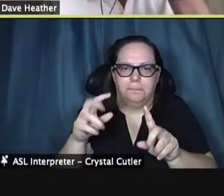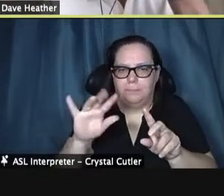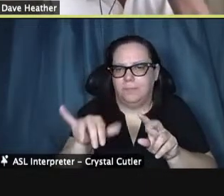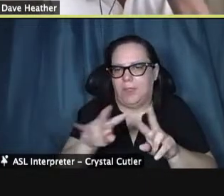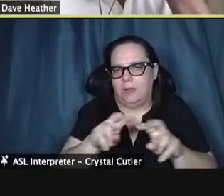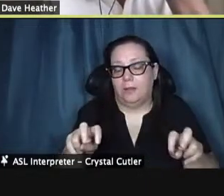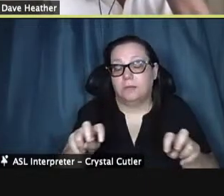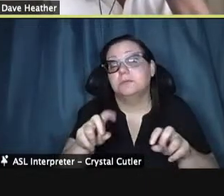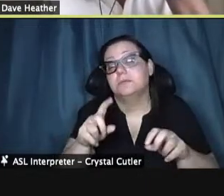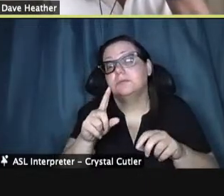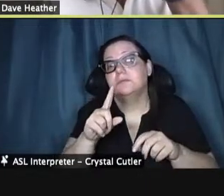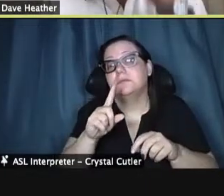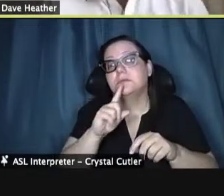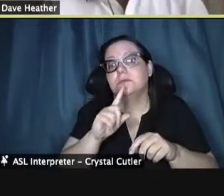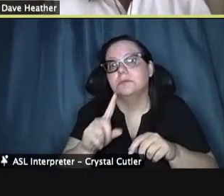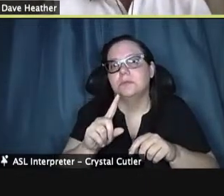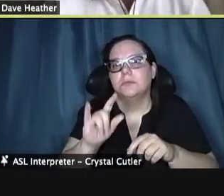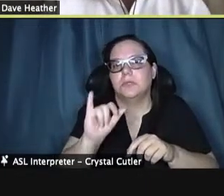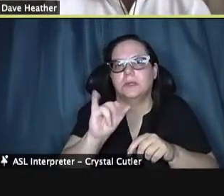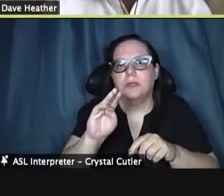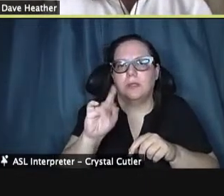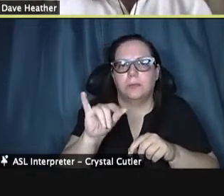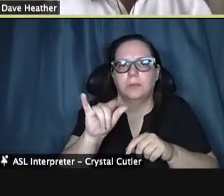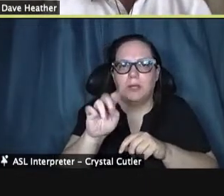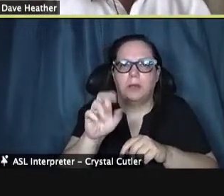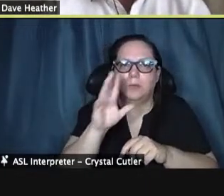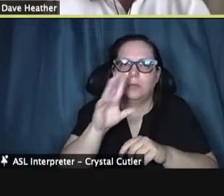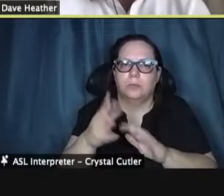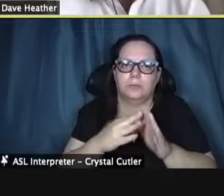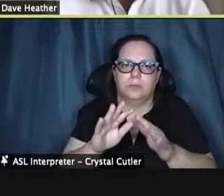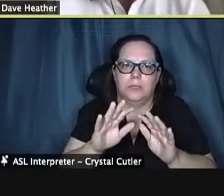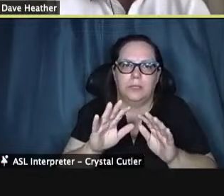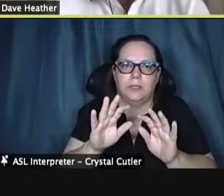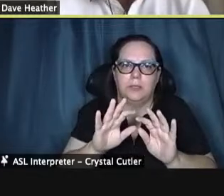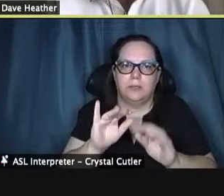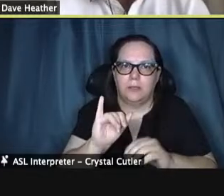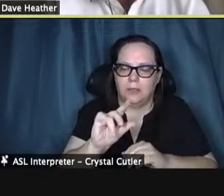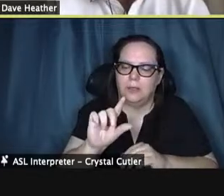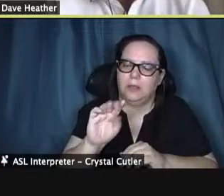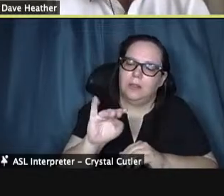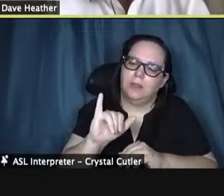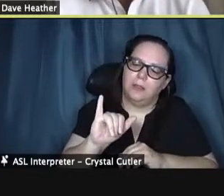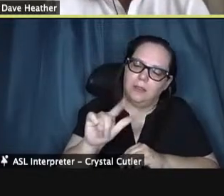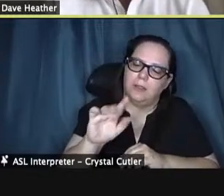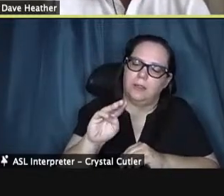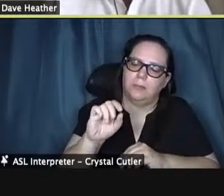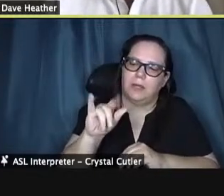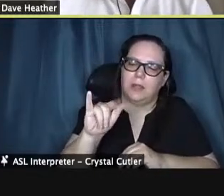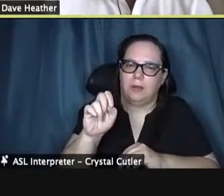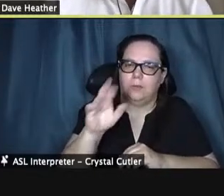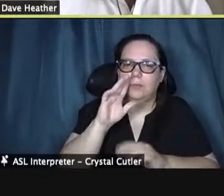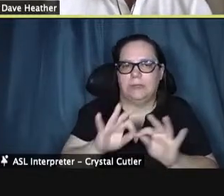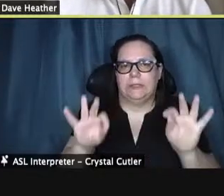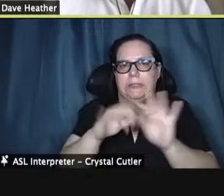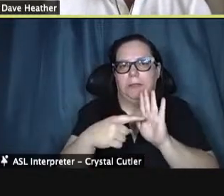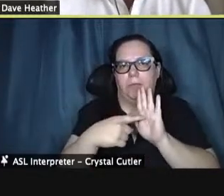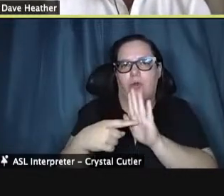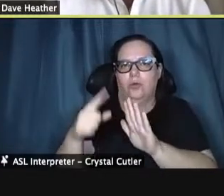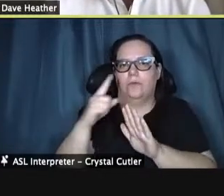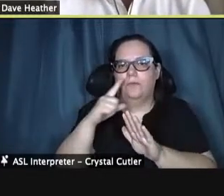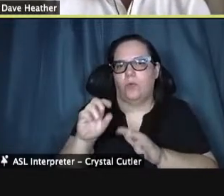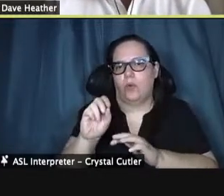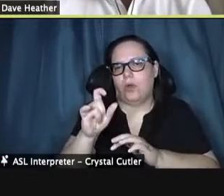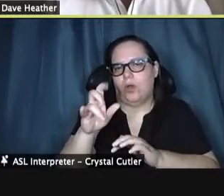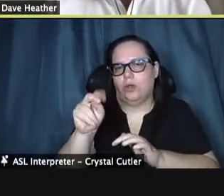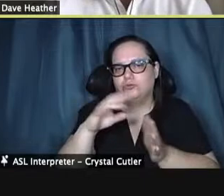analysis. So ilmenite will be a key marker for us when we're doing our ISIU studies. In addition to that,